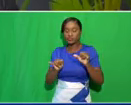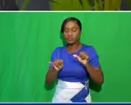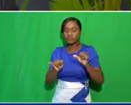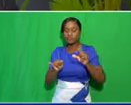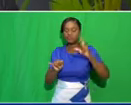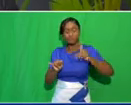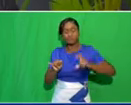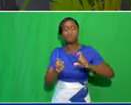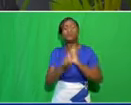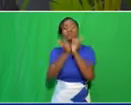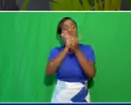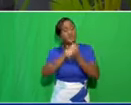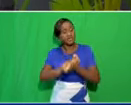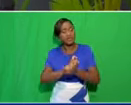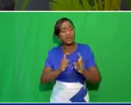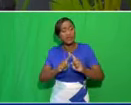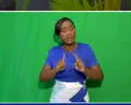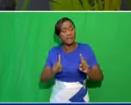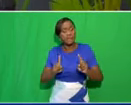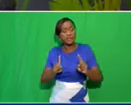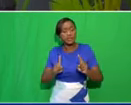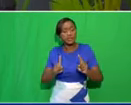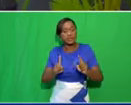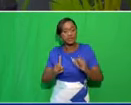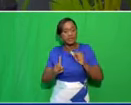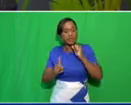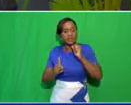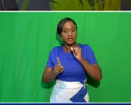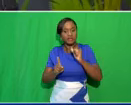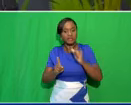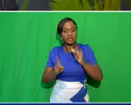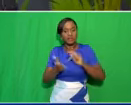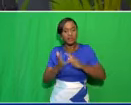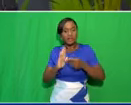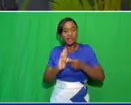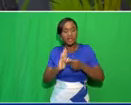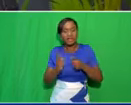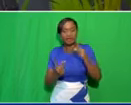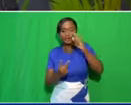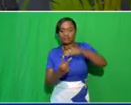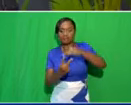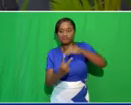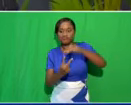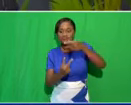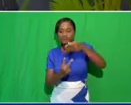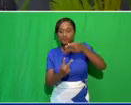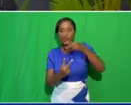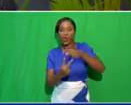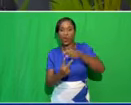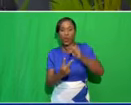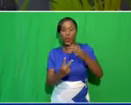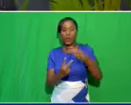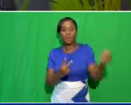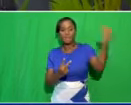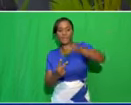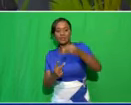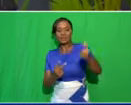needs to change. But that doesn't mean, for example, that the option is to say, well, okay, we're going to put